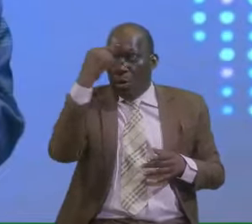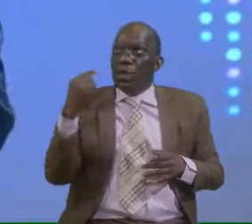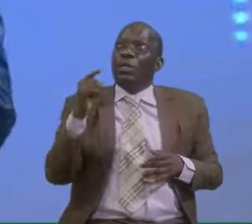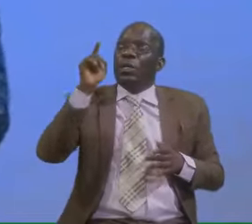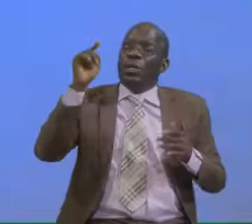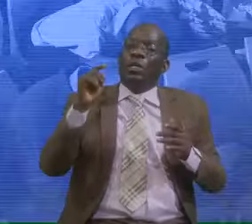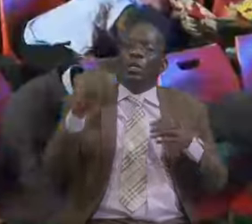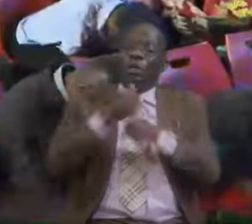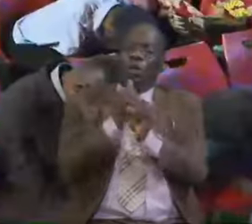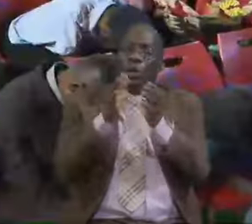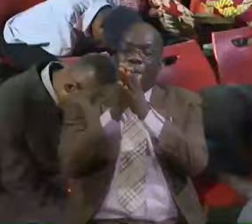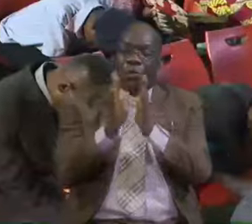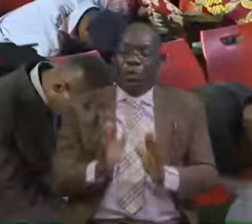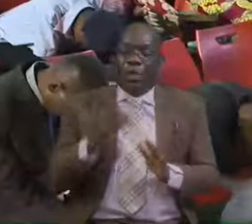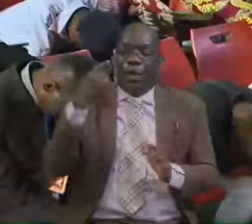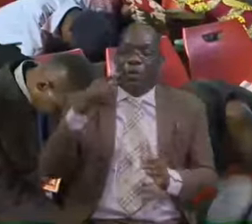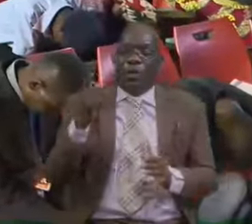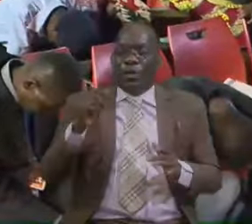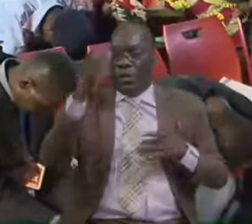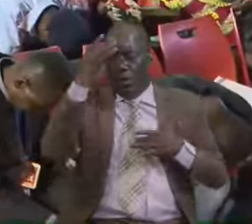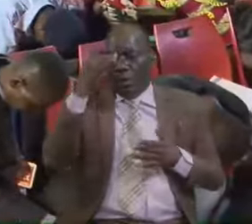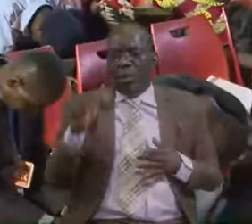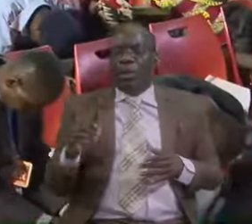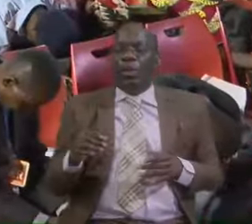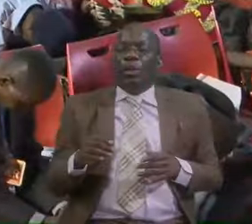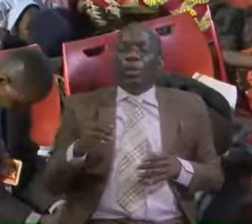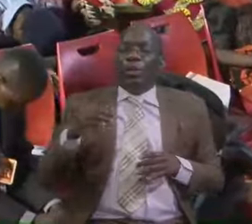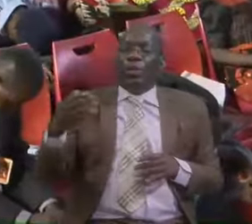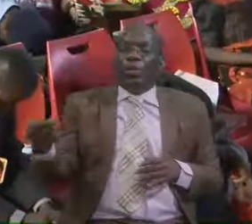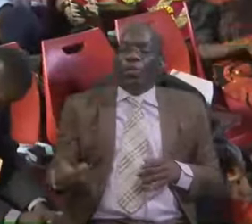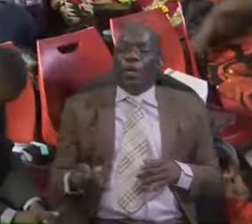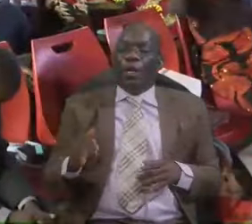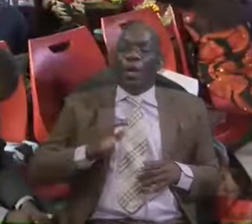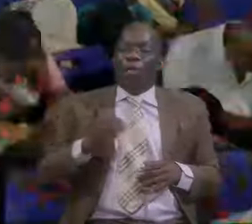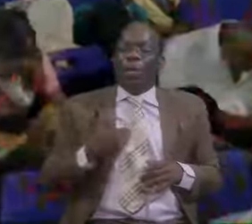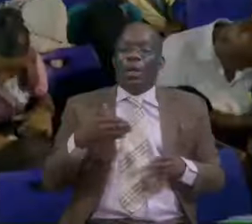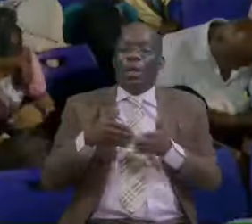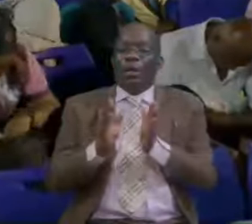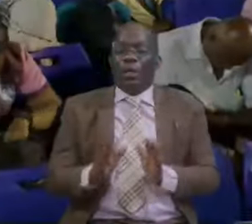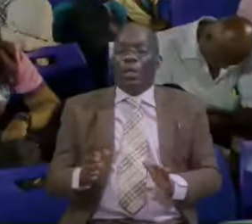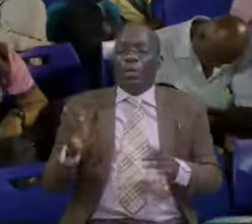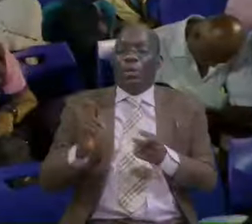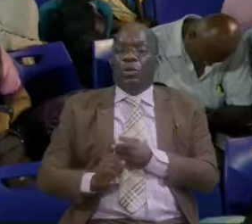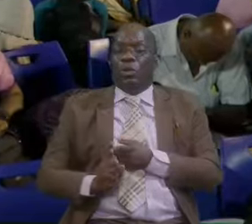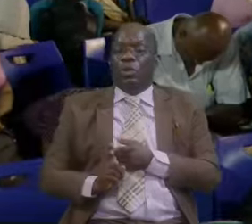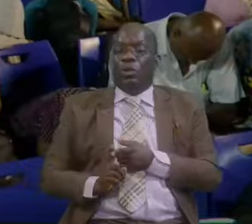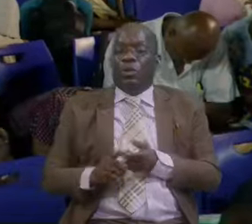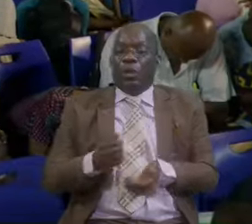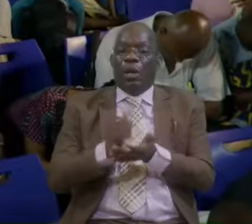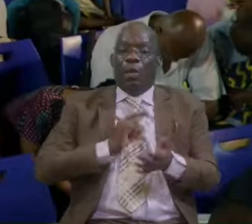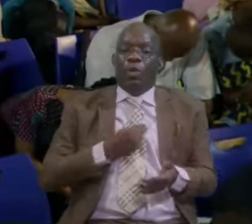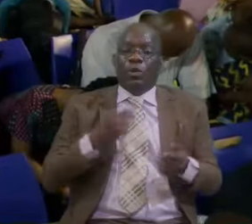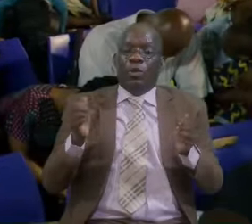our officiating overseer tonight to help us with this